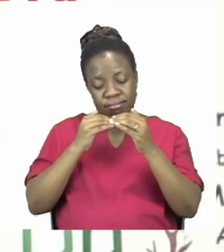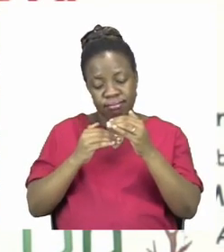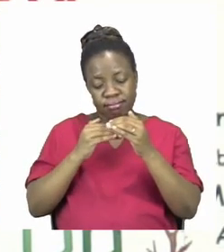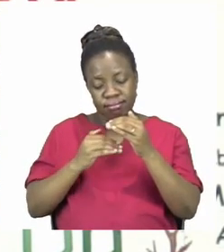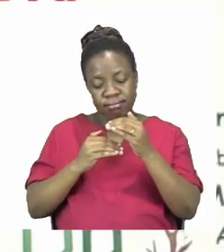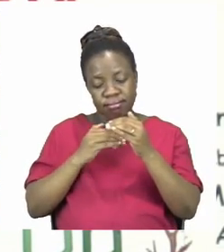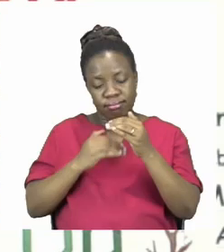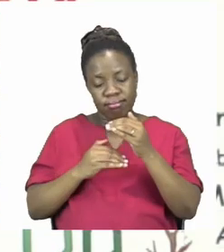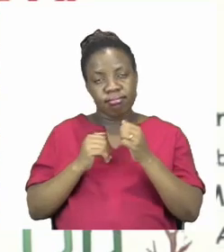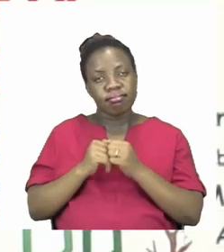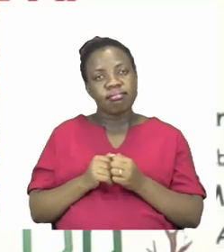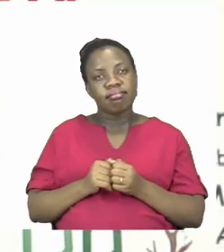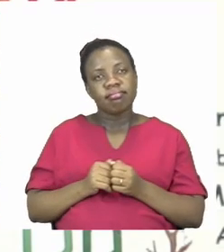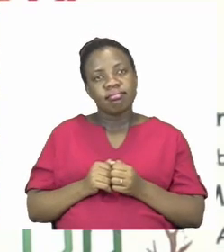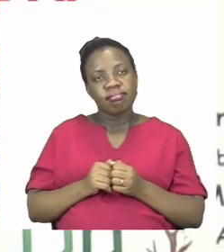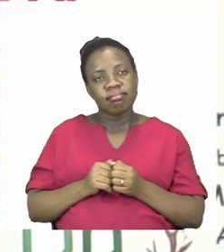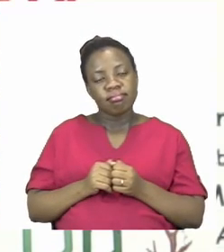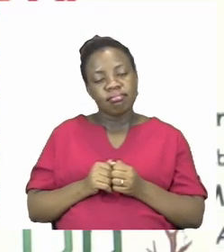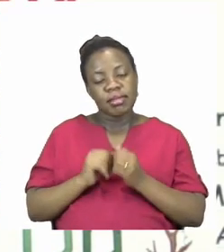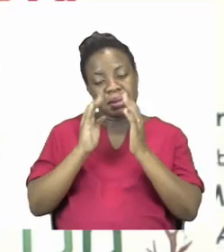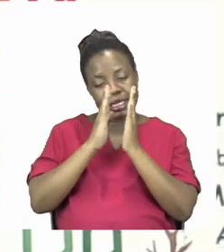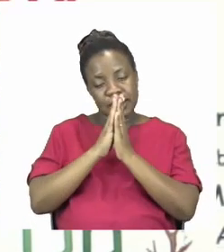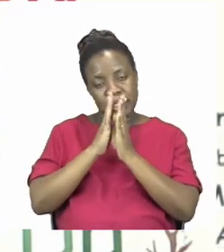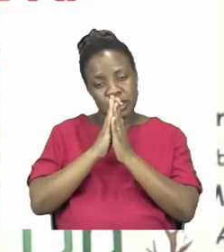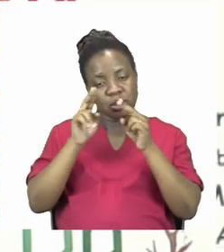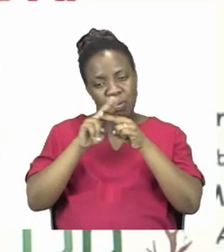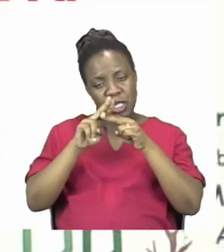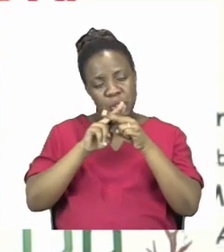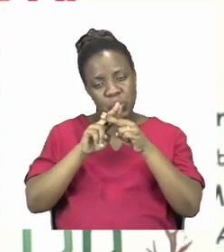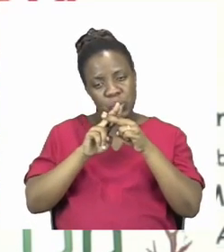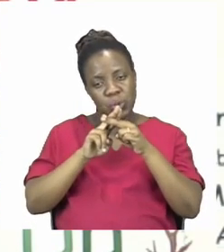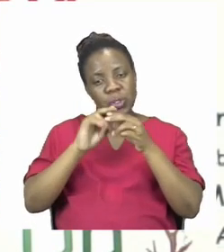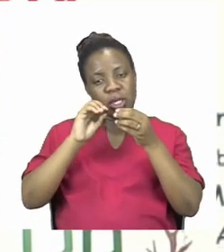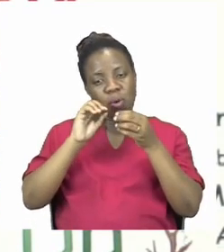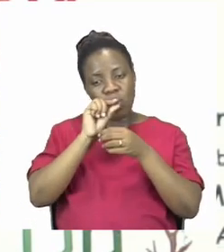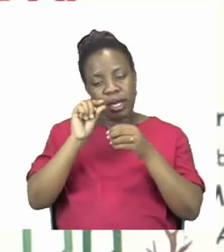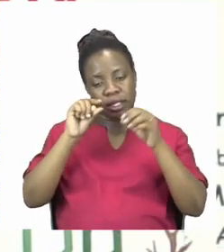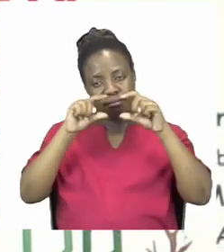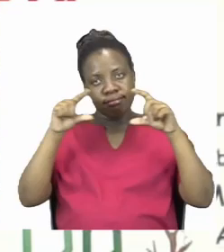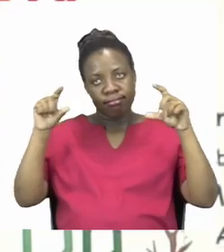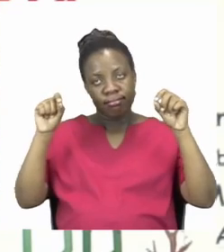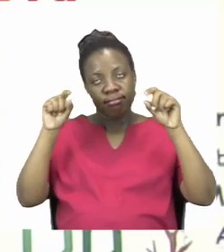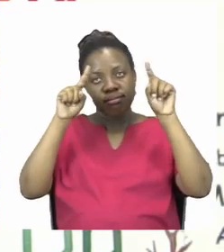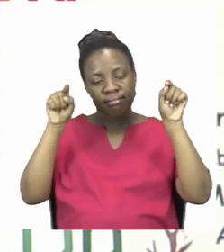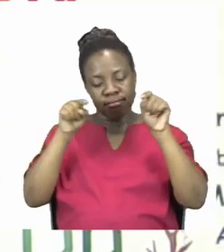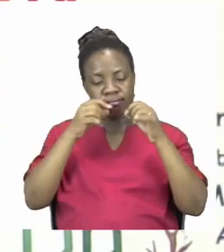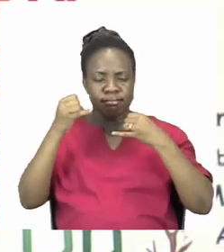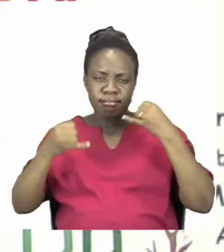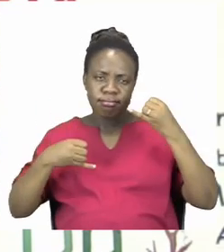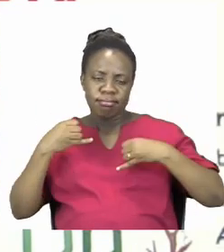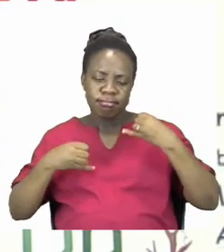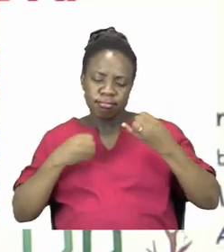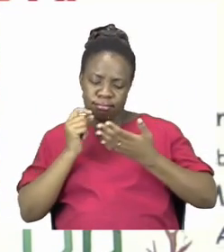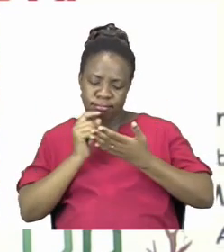boxes for both of the numbers. Have fun with your creative writing, have fun with your problem solving, and I'll